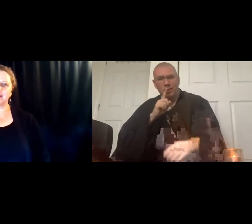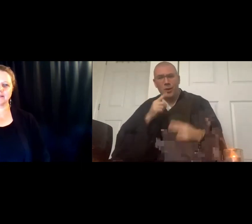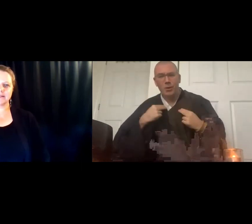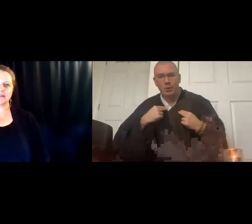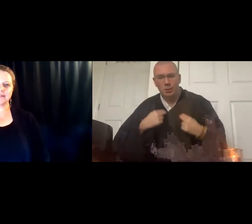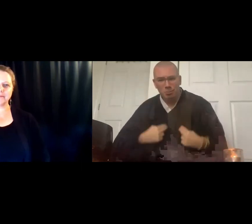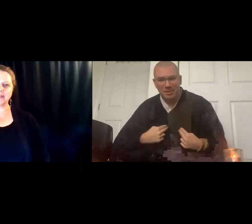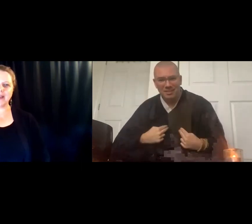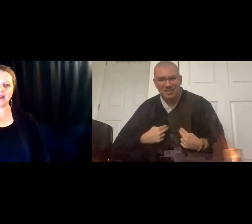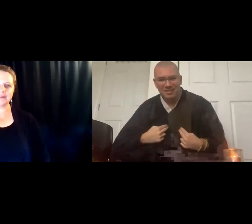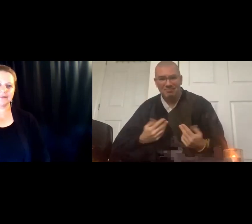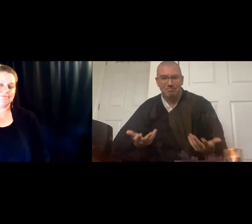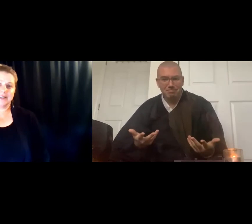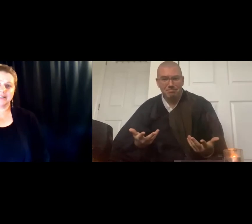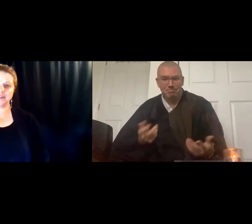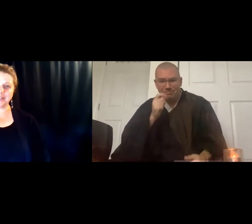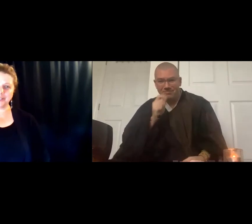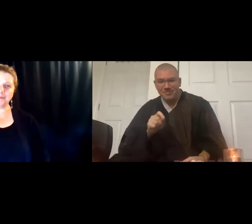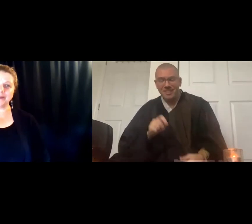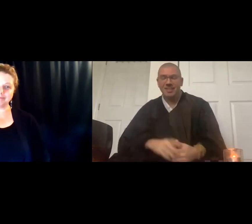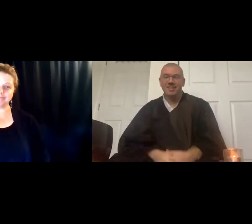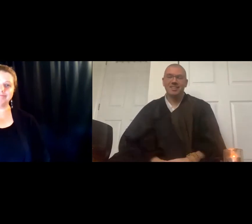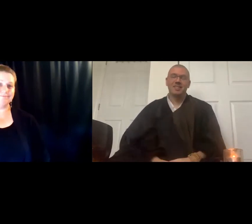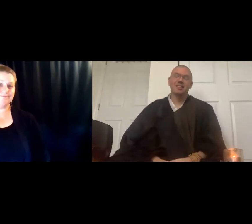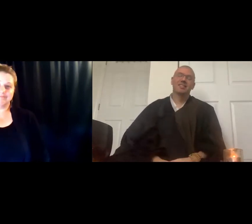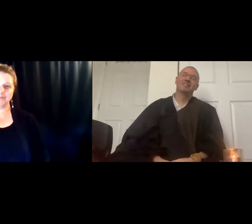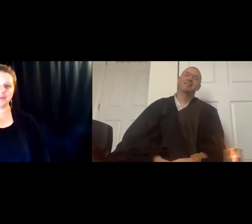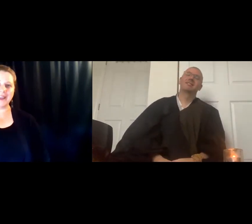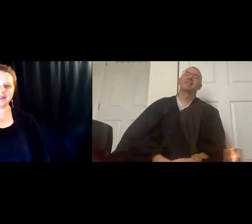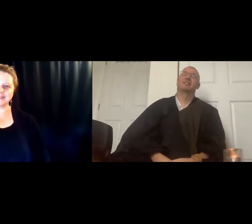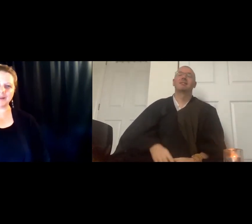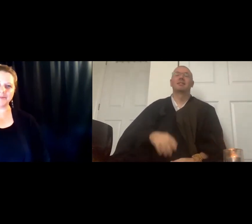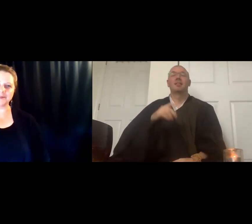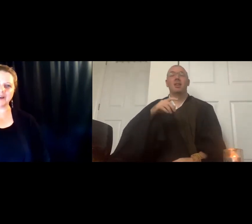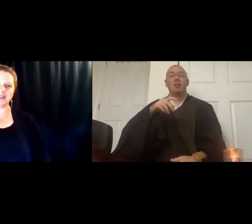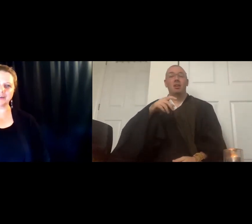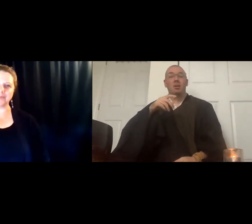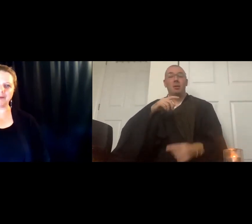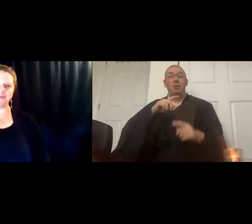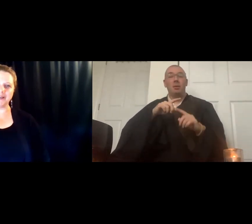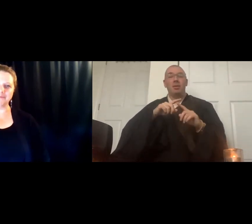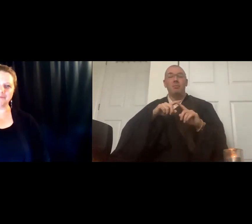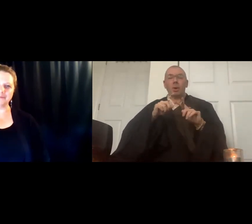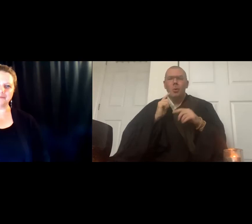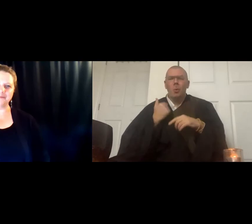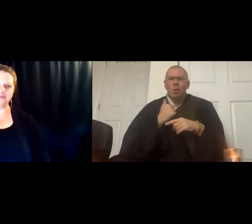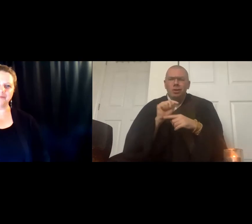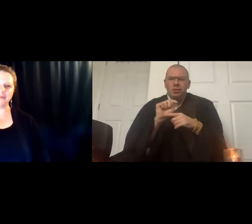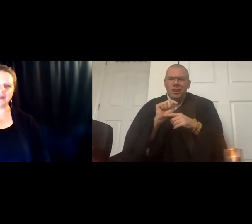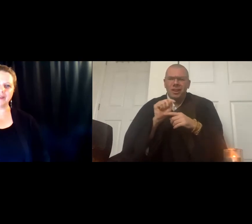And that's something that is very human. We can't stop those thoughts from popping up.